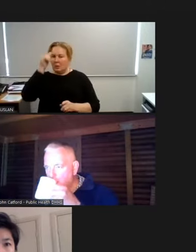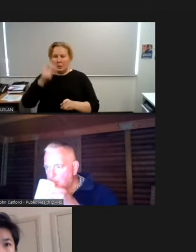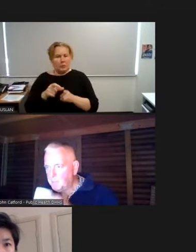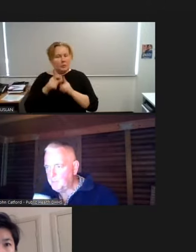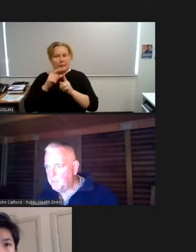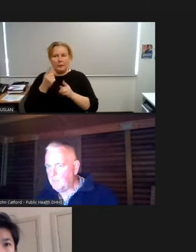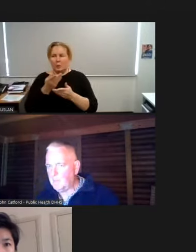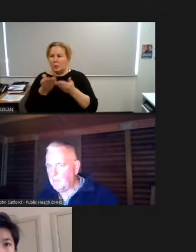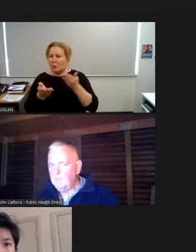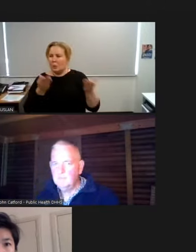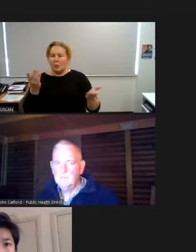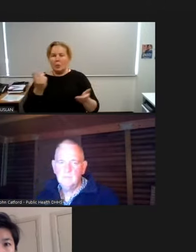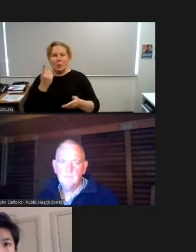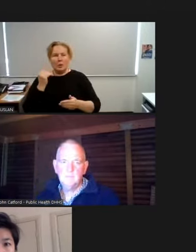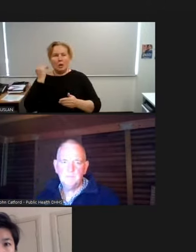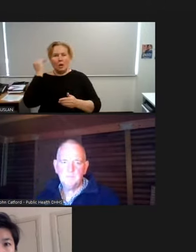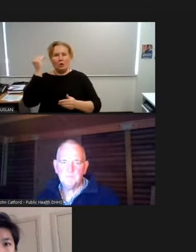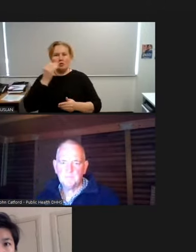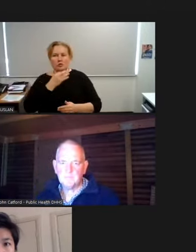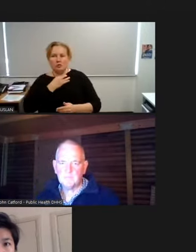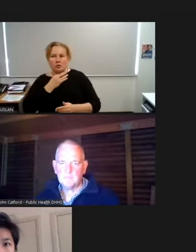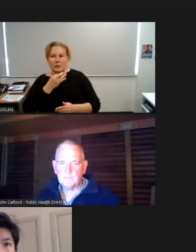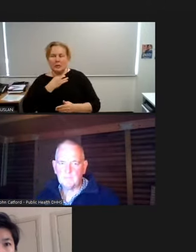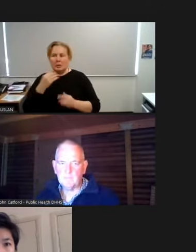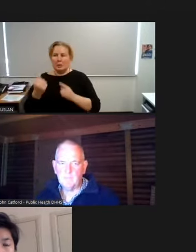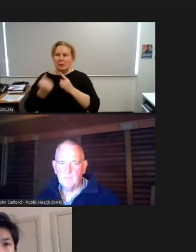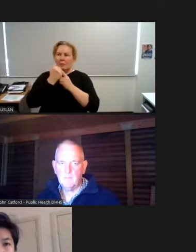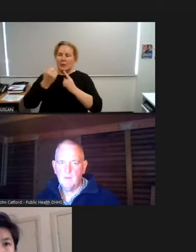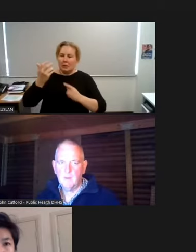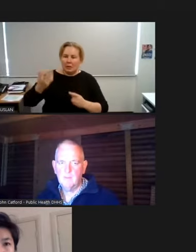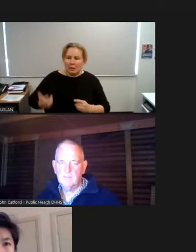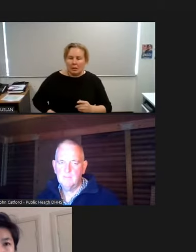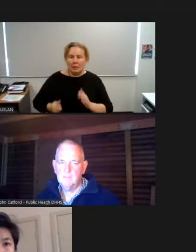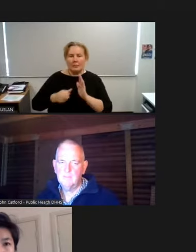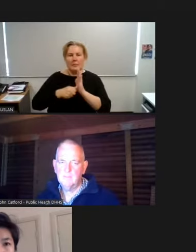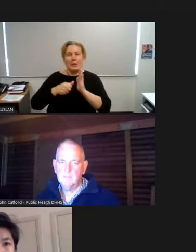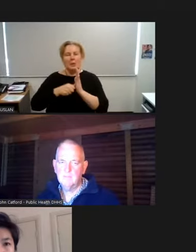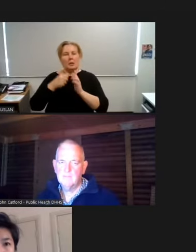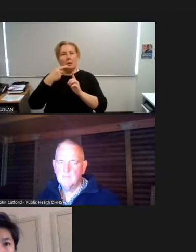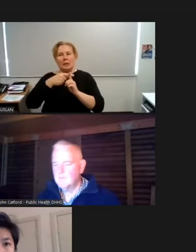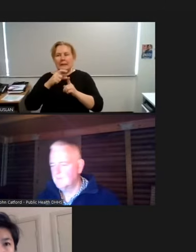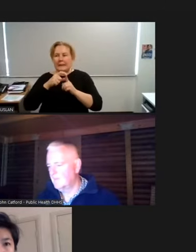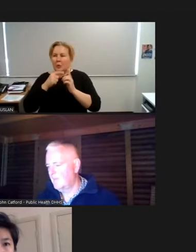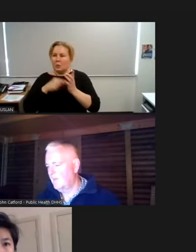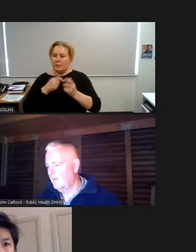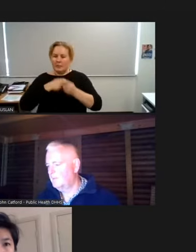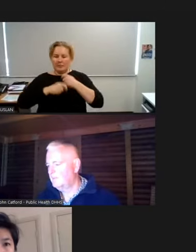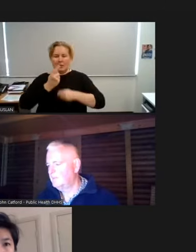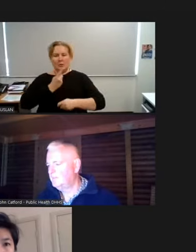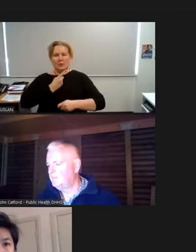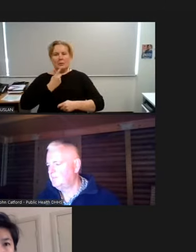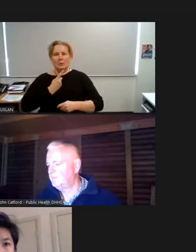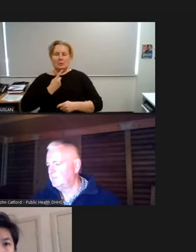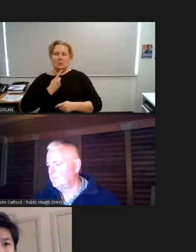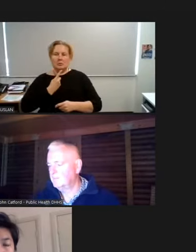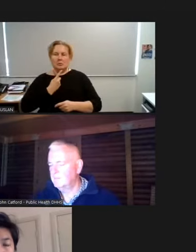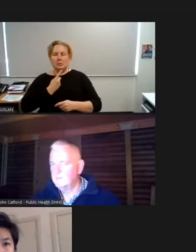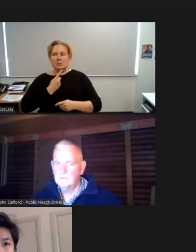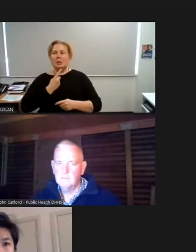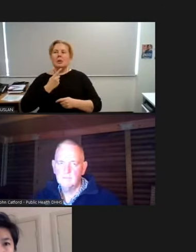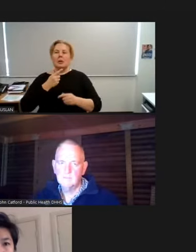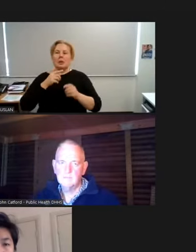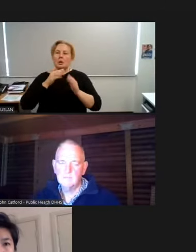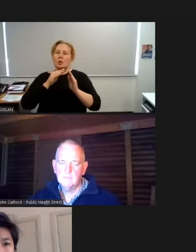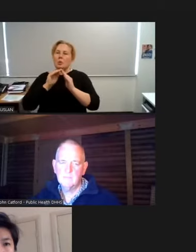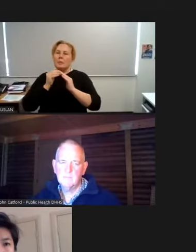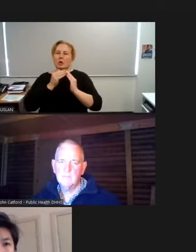who are facing further hits to their income. Community sector organisations are again vital. They're vital for the support